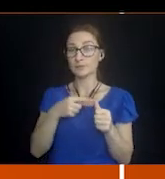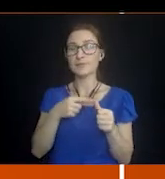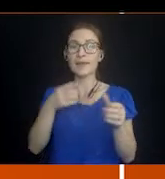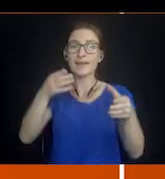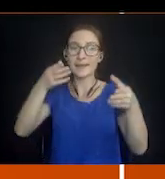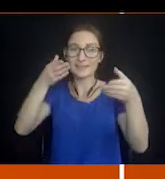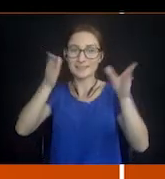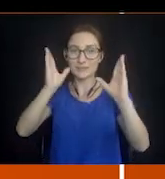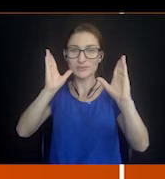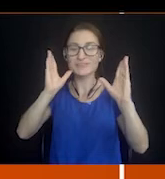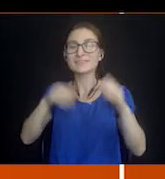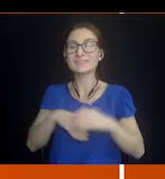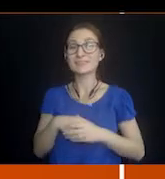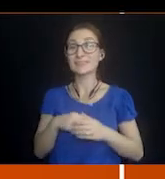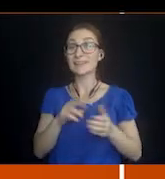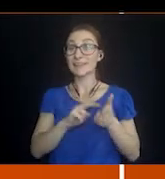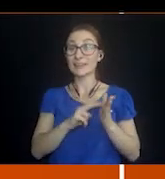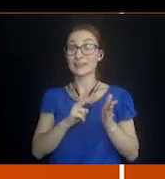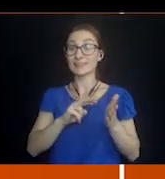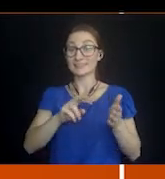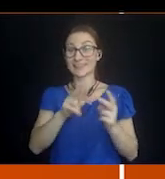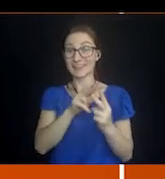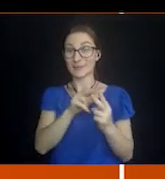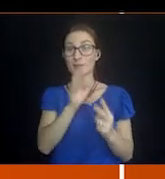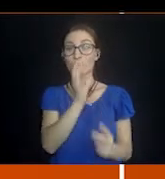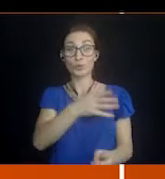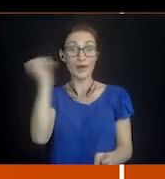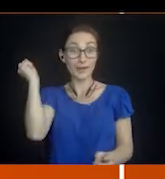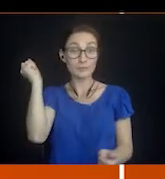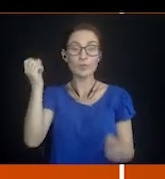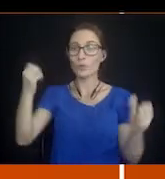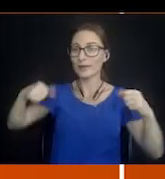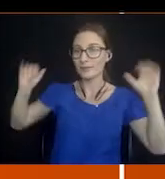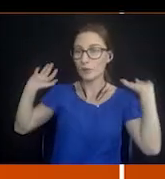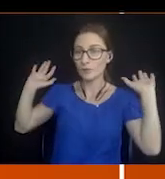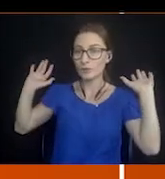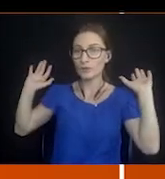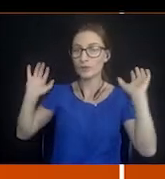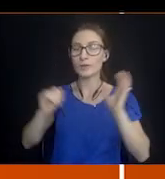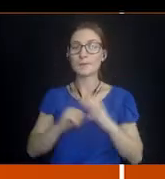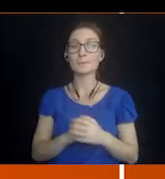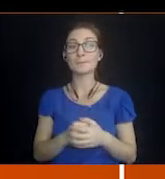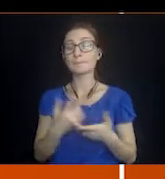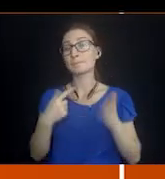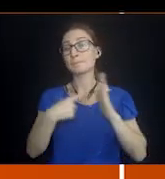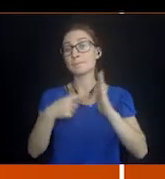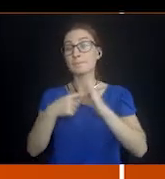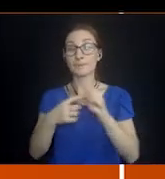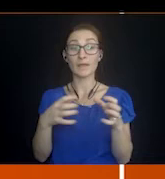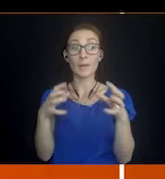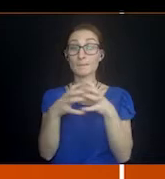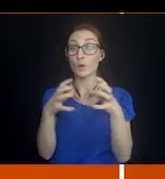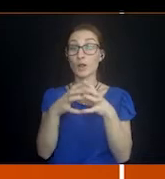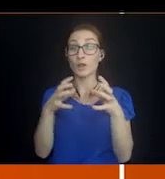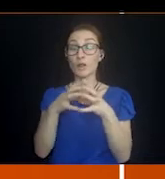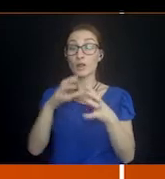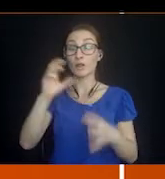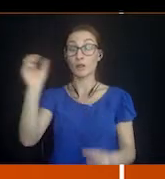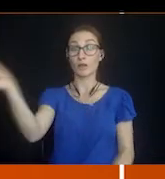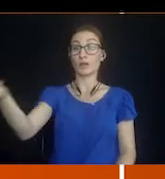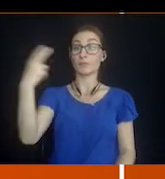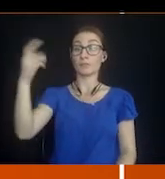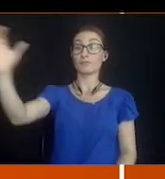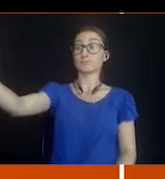there's a power in that. So the first thing is obviously attention is grabbed or given over. So your attention is grabbed either because